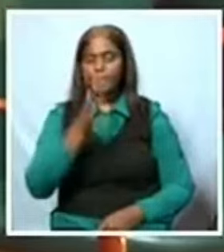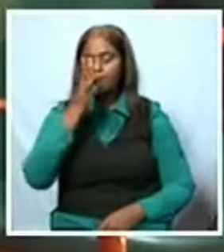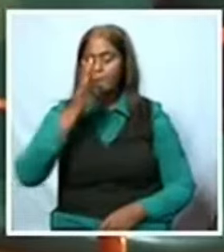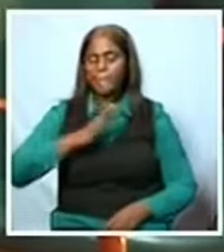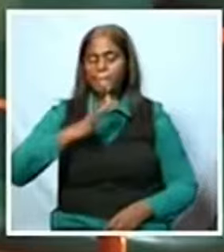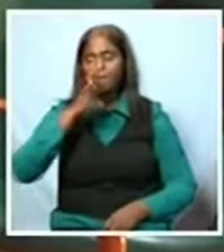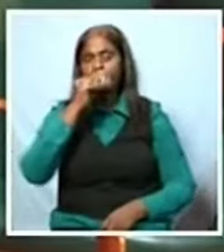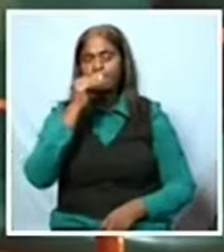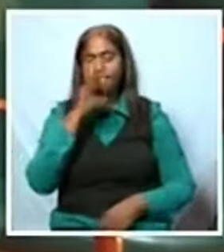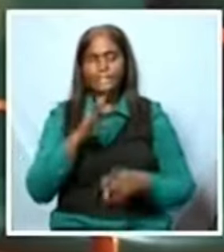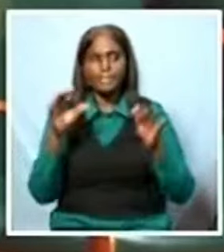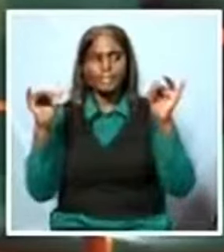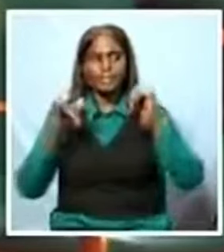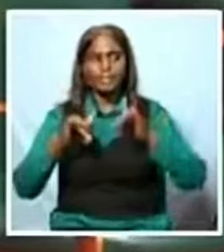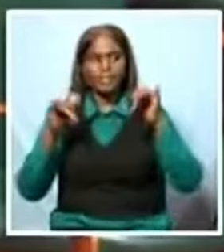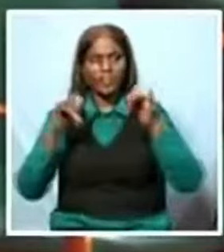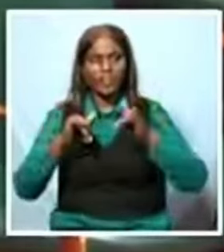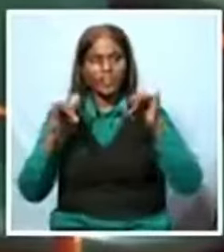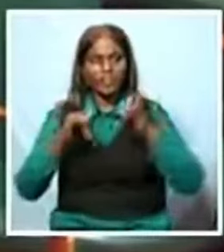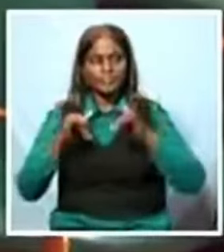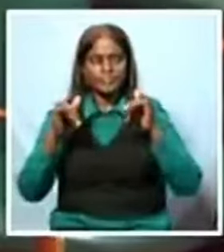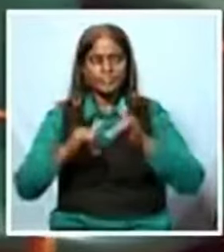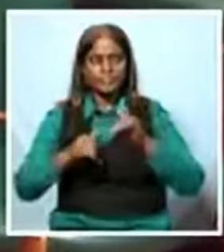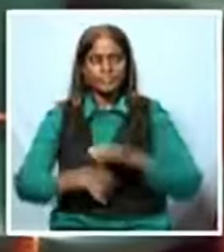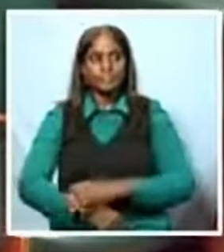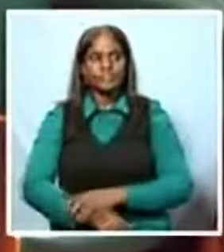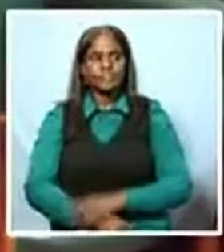Madam Speaker.